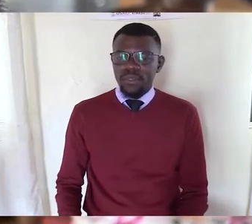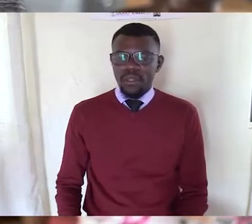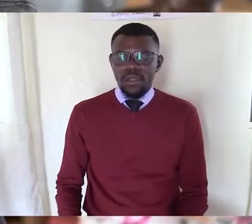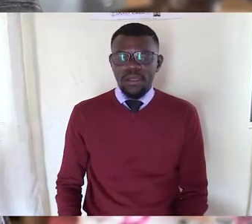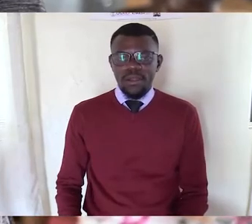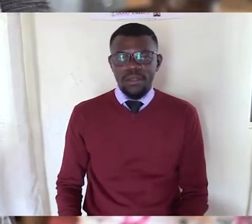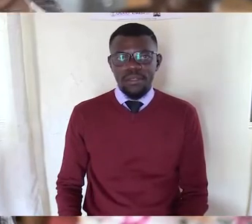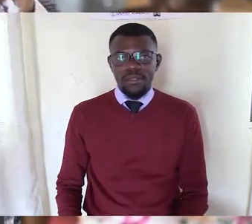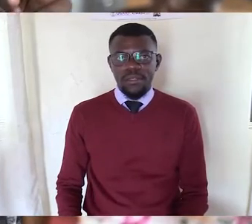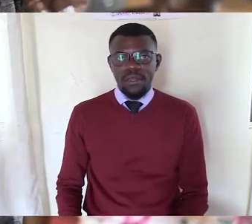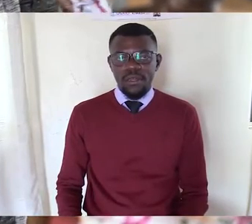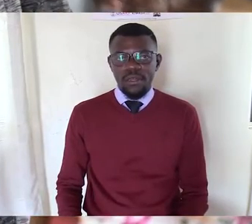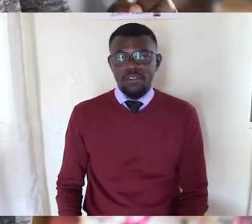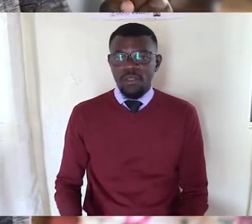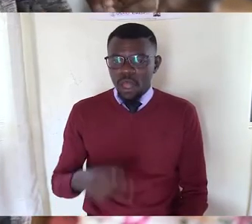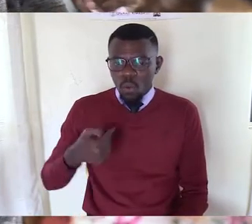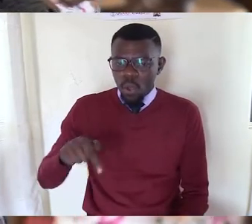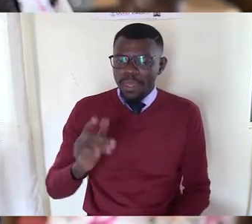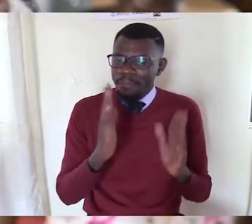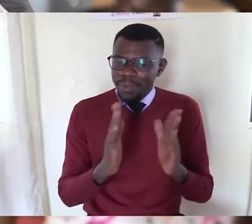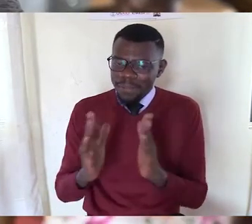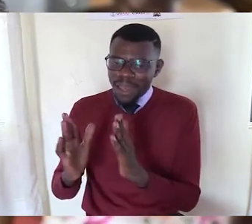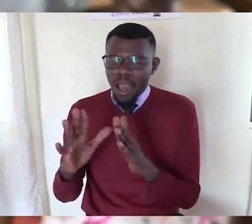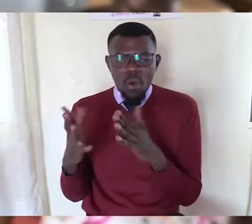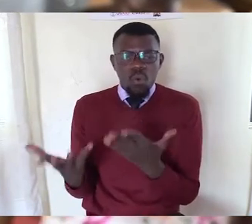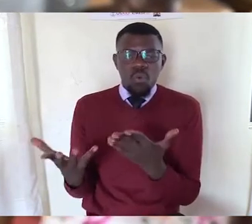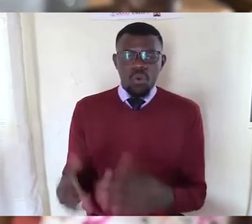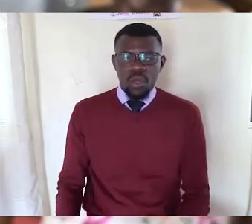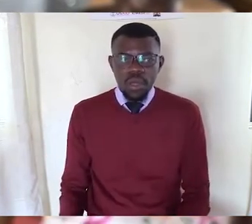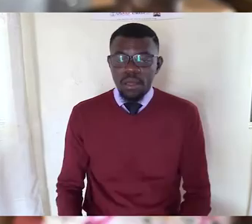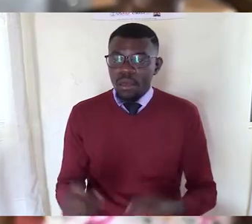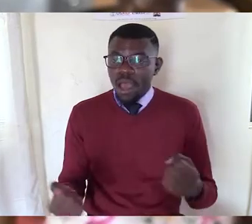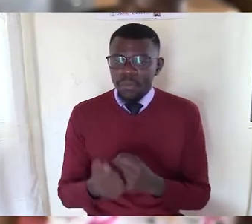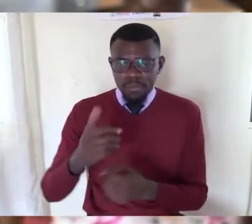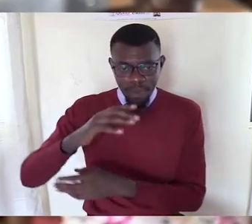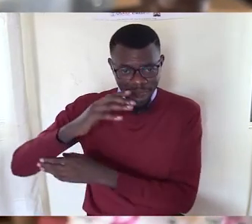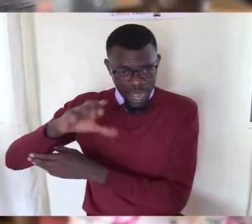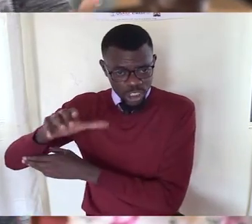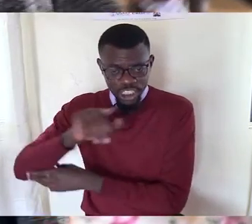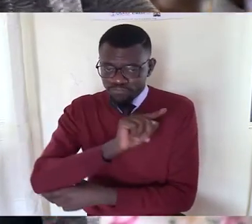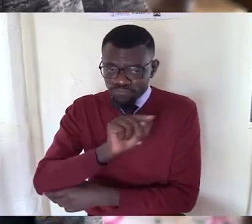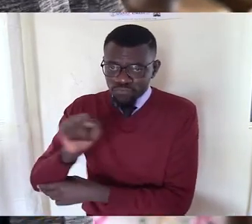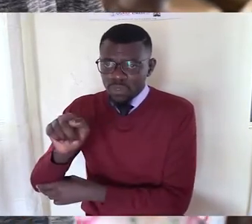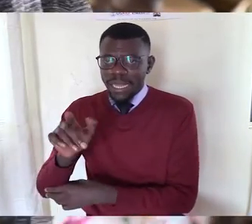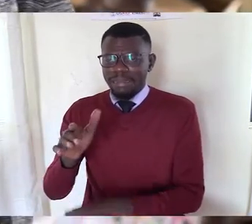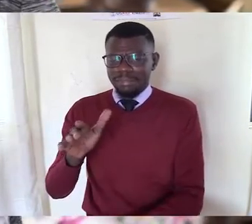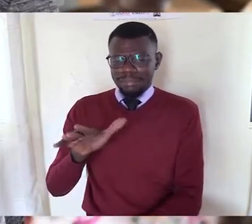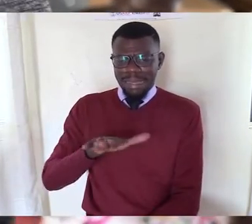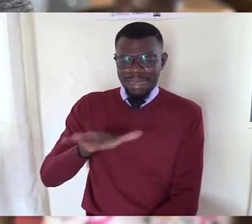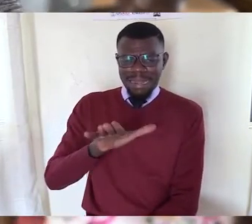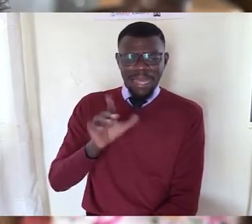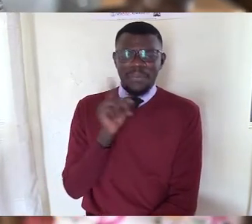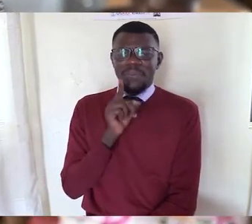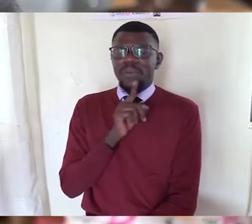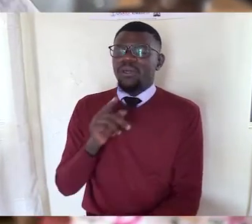sure that we are prepared in the event our counties are mentioned as hotspots? What